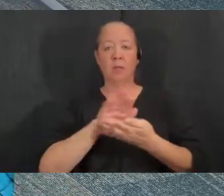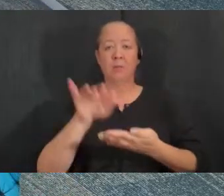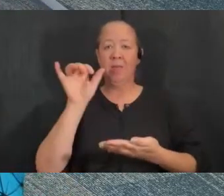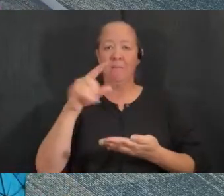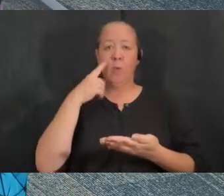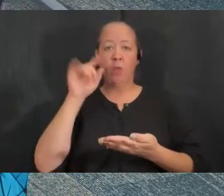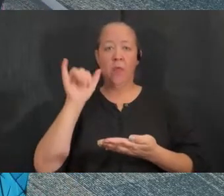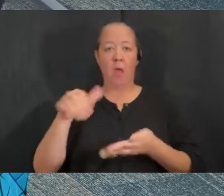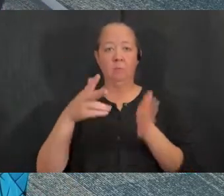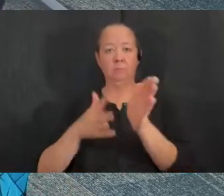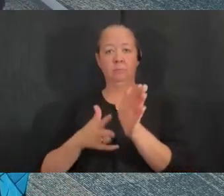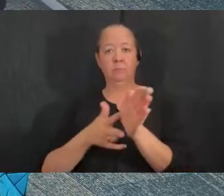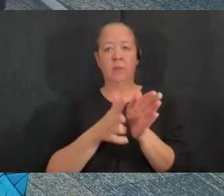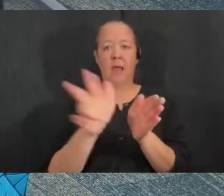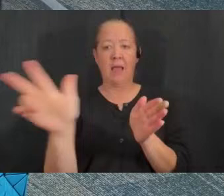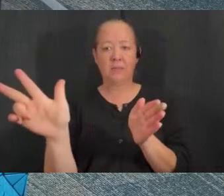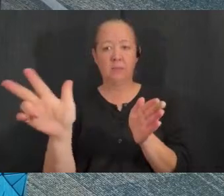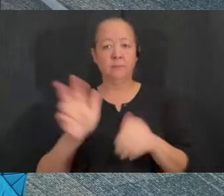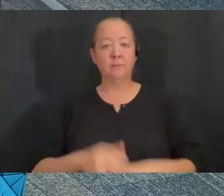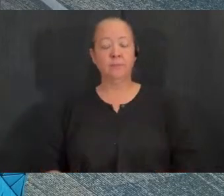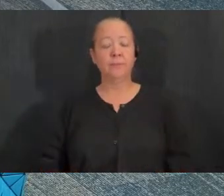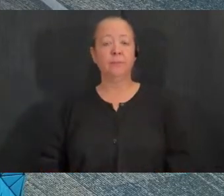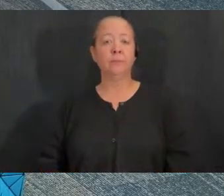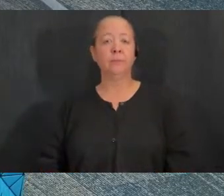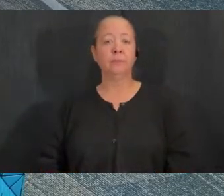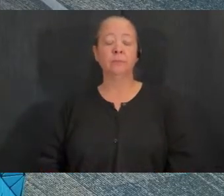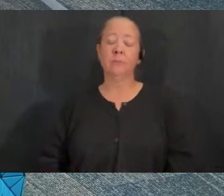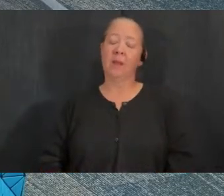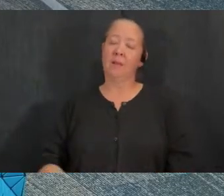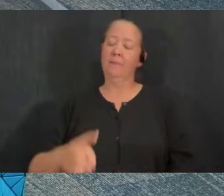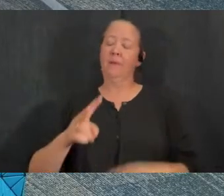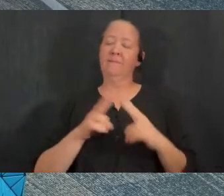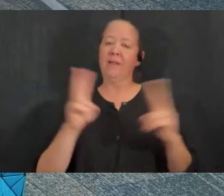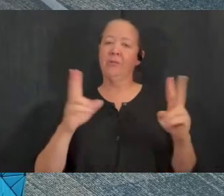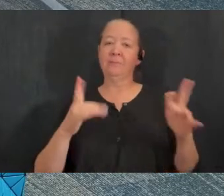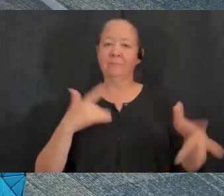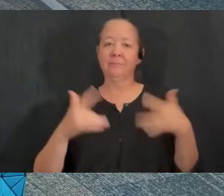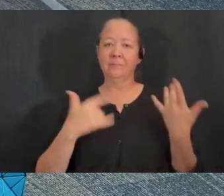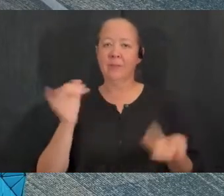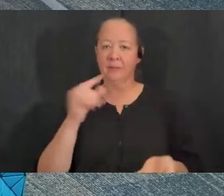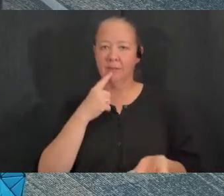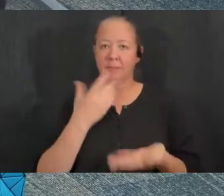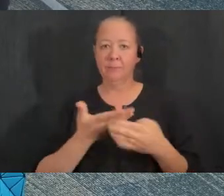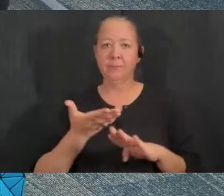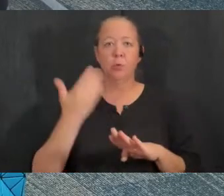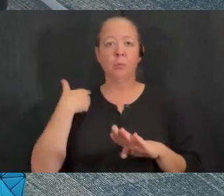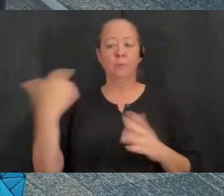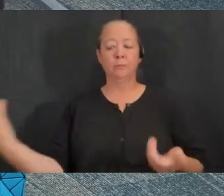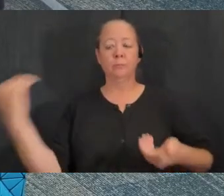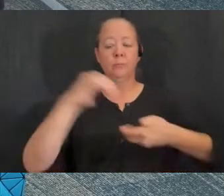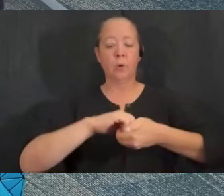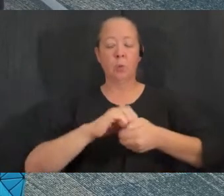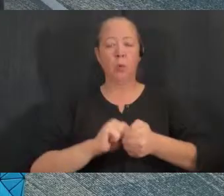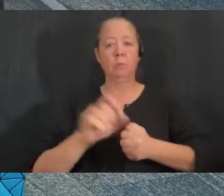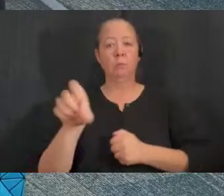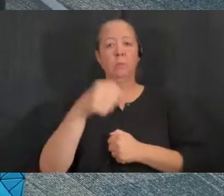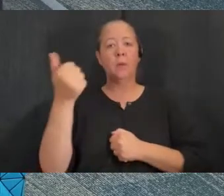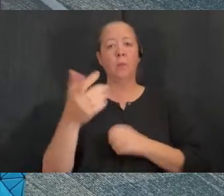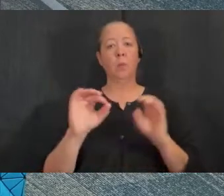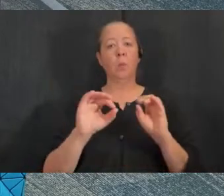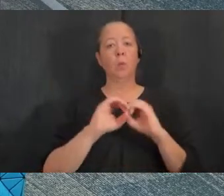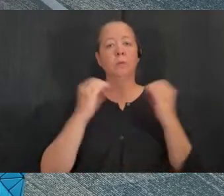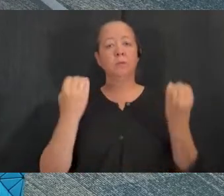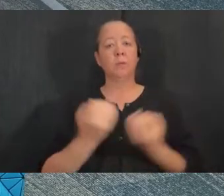And so, yeah, no, I'm very eager, as I mentioned, to partner with other organizations. Anything